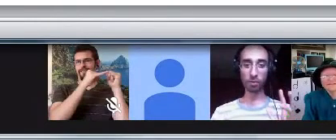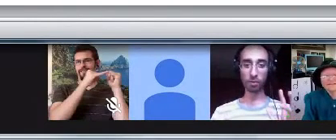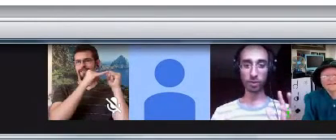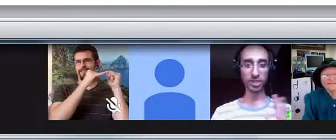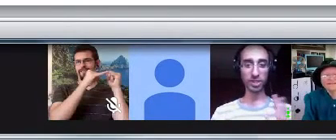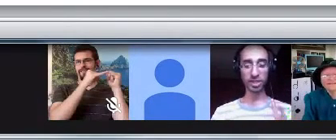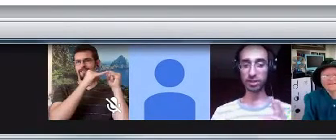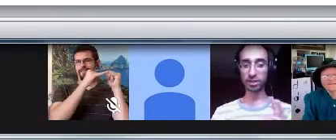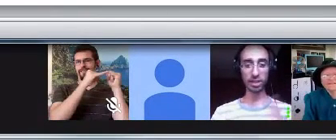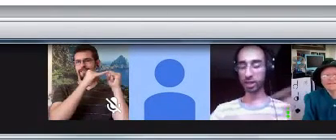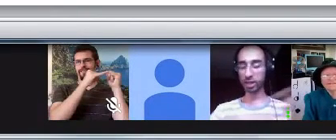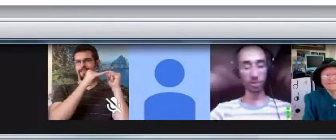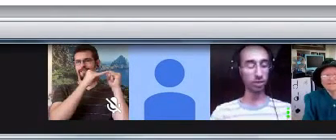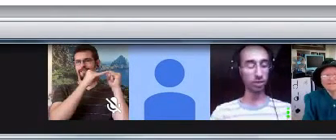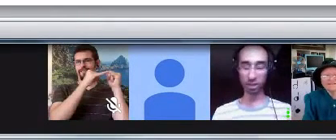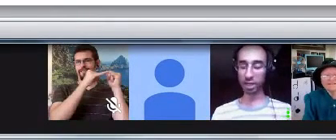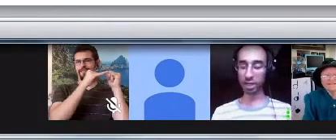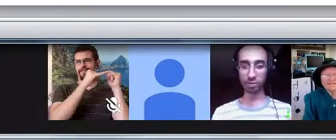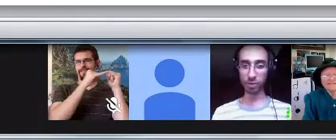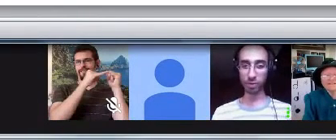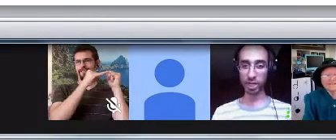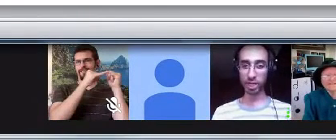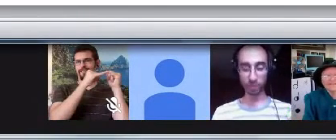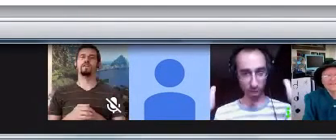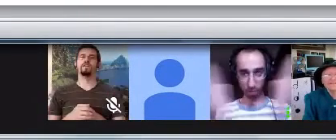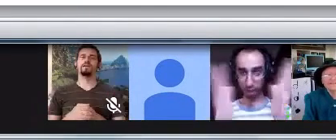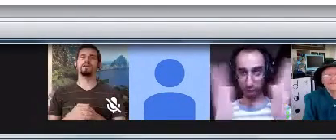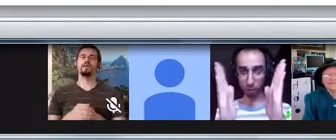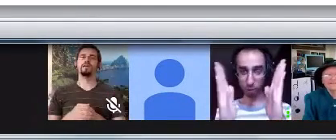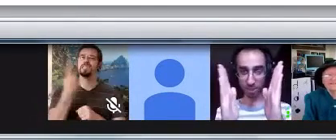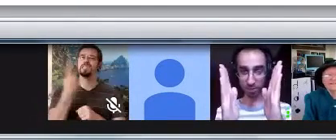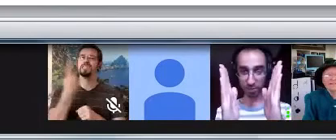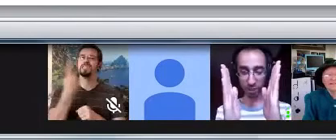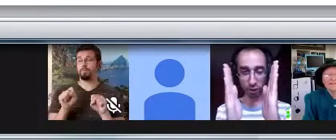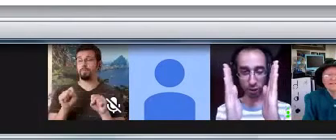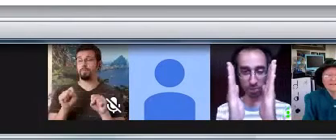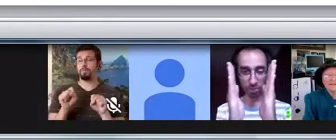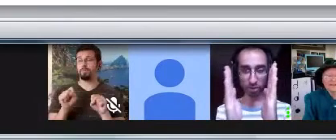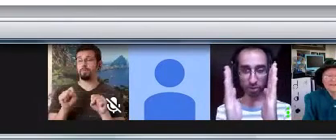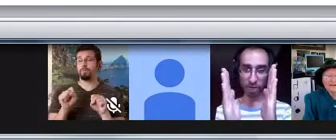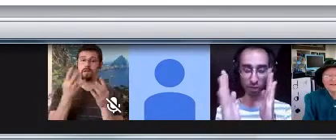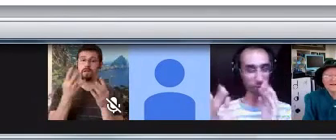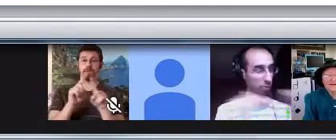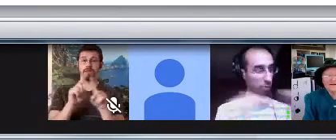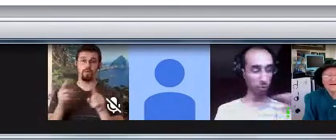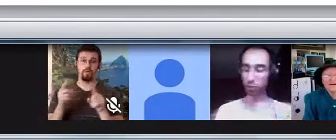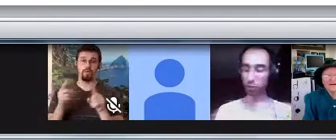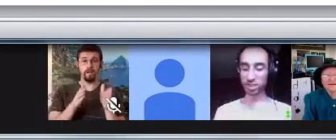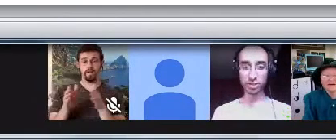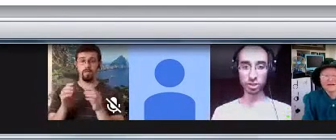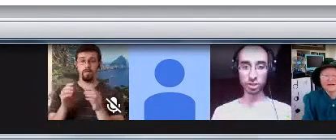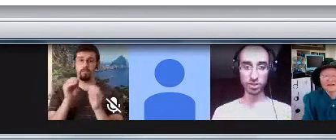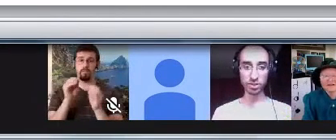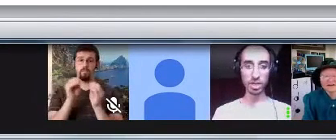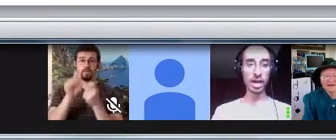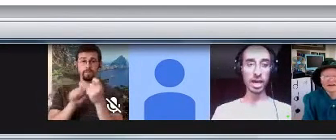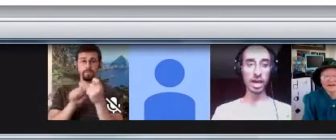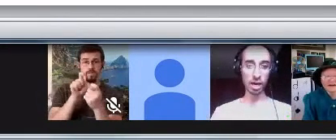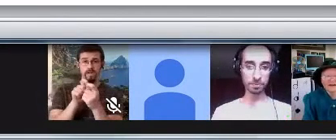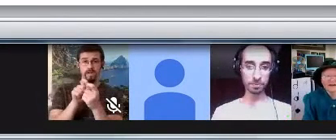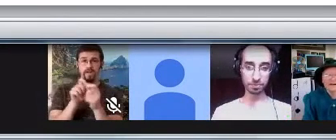which is a technique that could be used in a lot of different ways. Much more specifically, you can make the range suit exactly your needs.